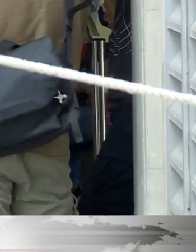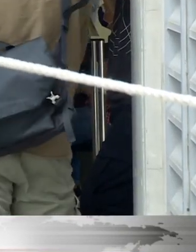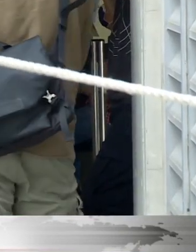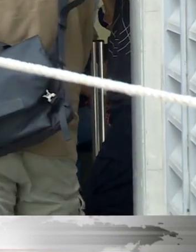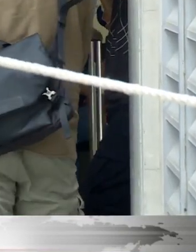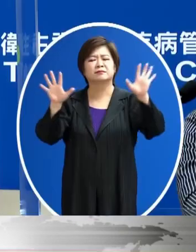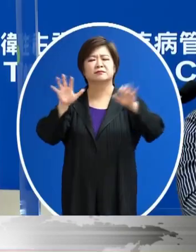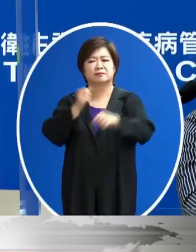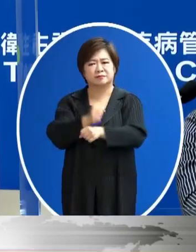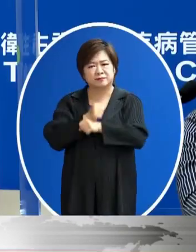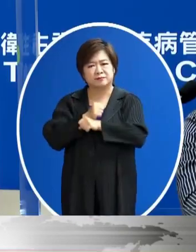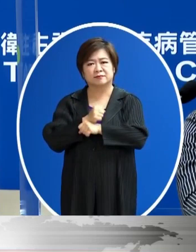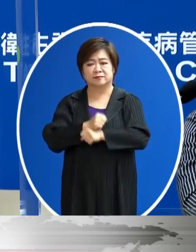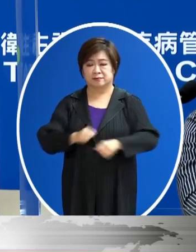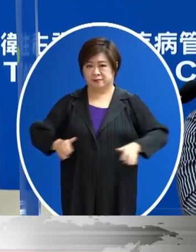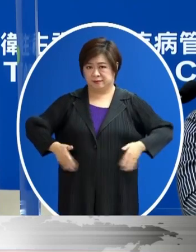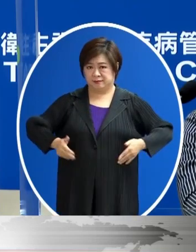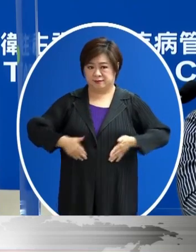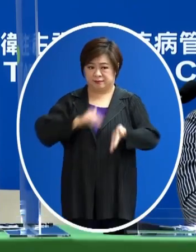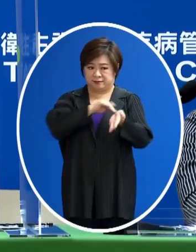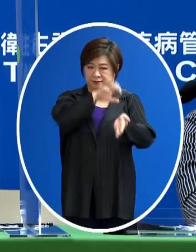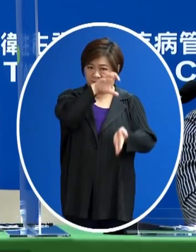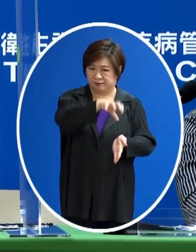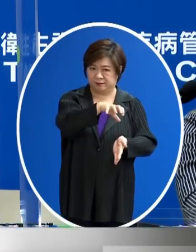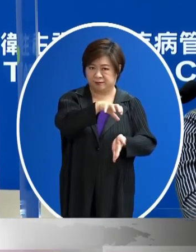on Monday.